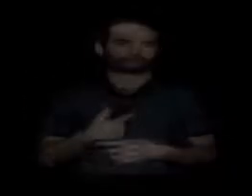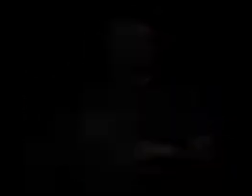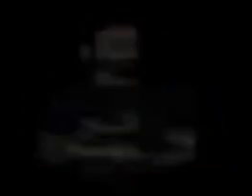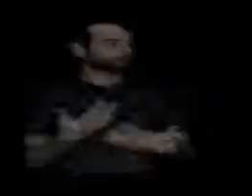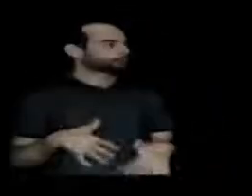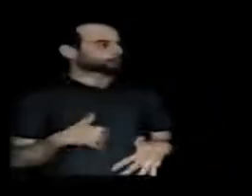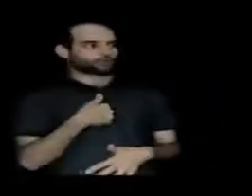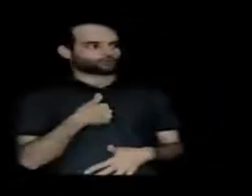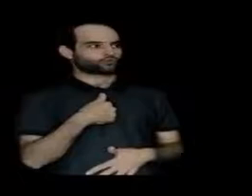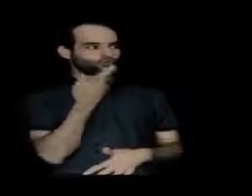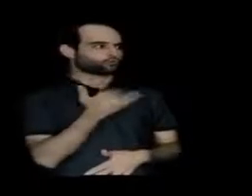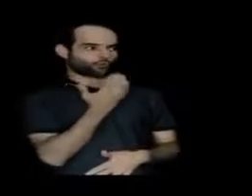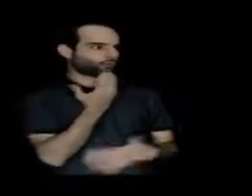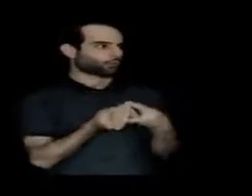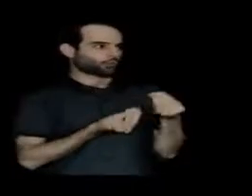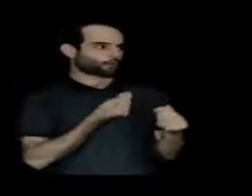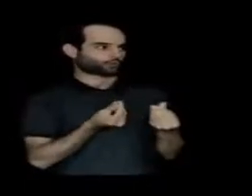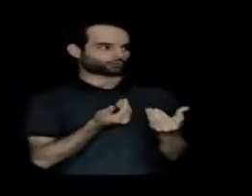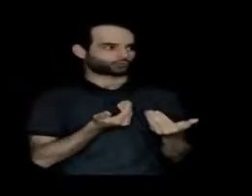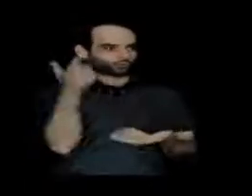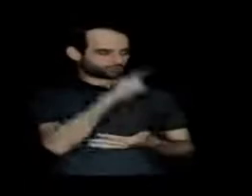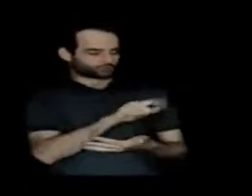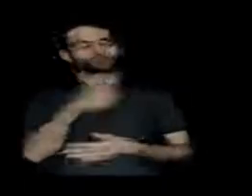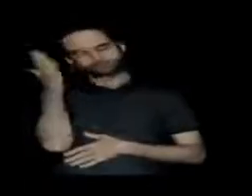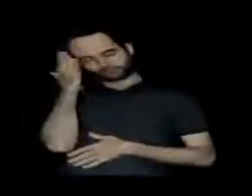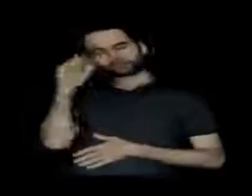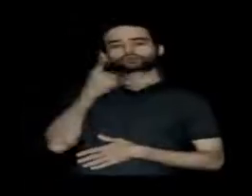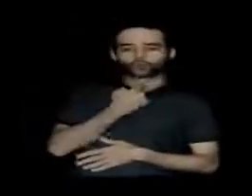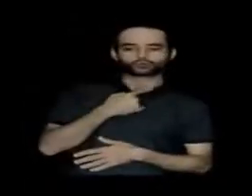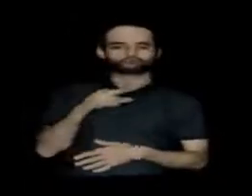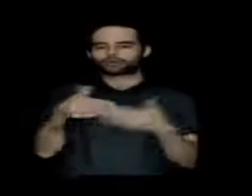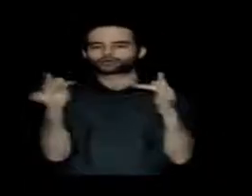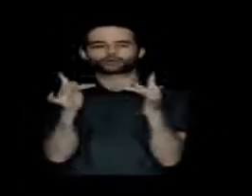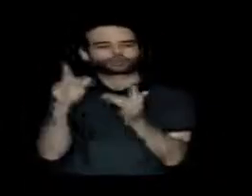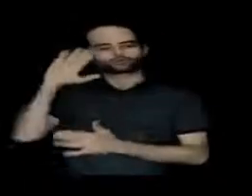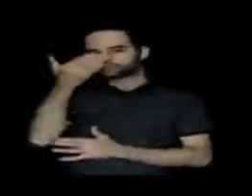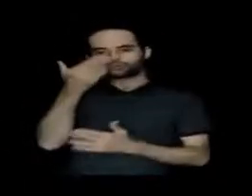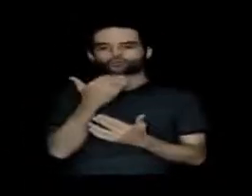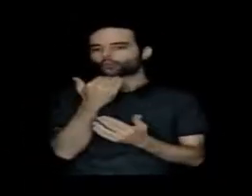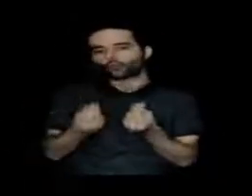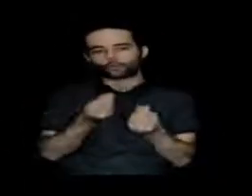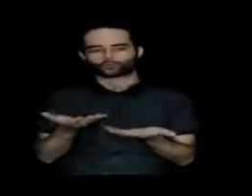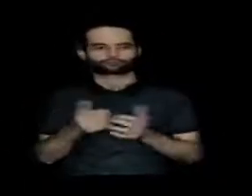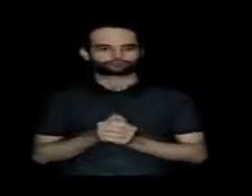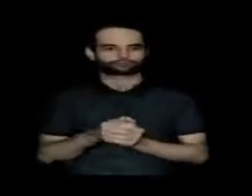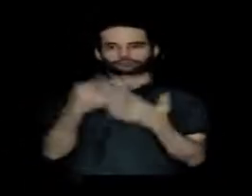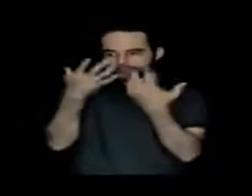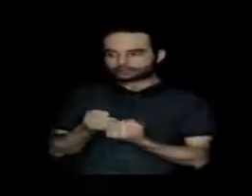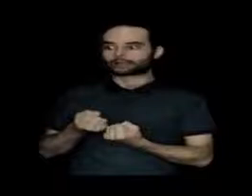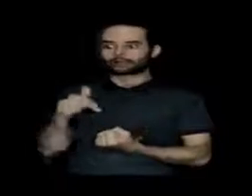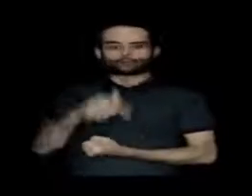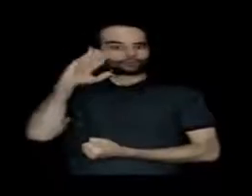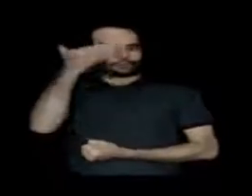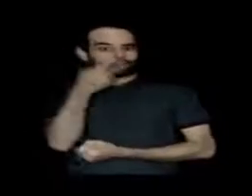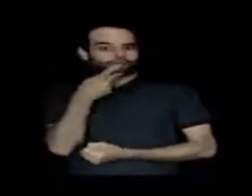staying. Because I had no contact with deafblindness. I knew what was deaf and I knew how to deal. I was just